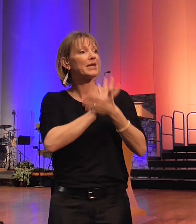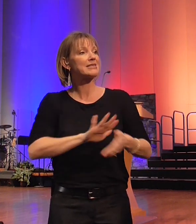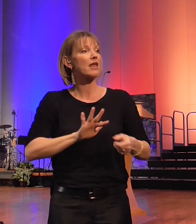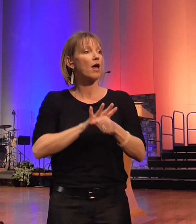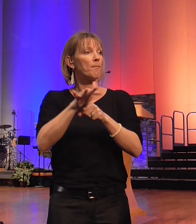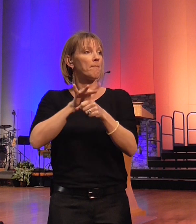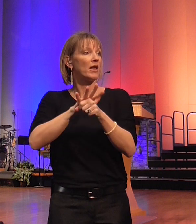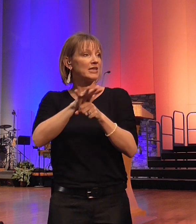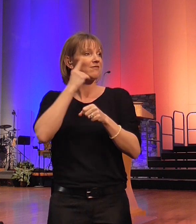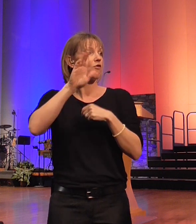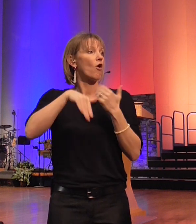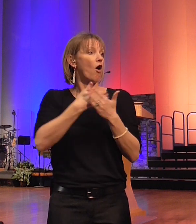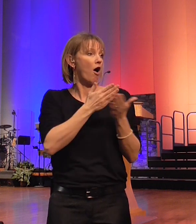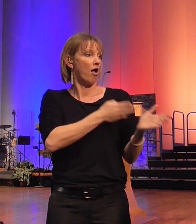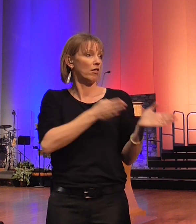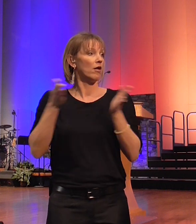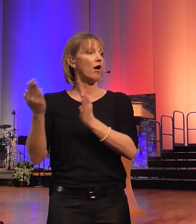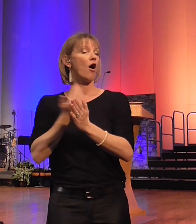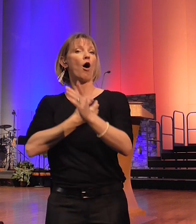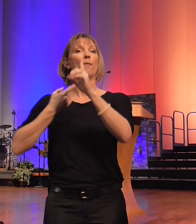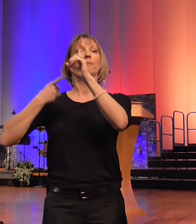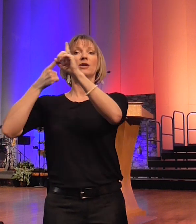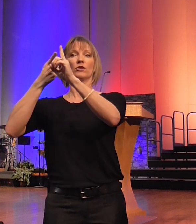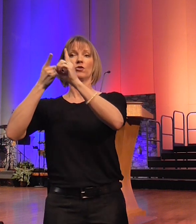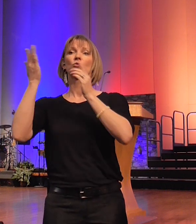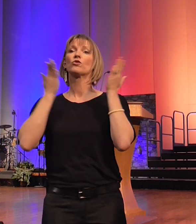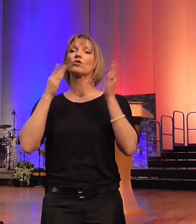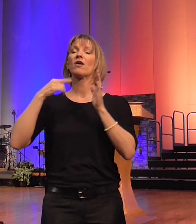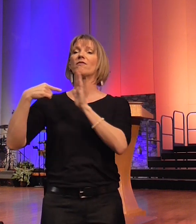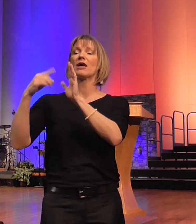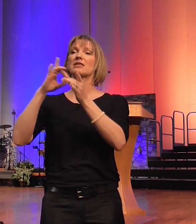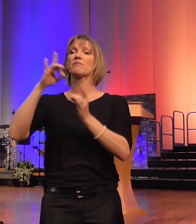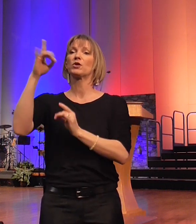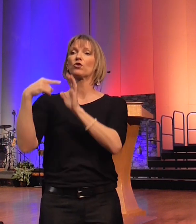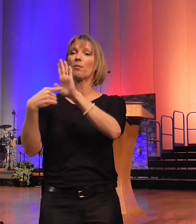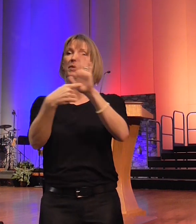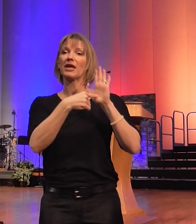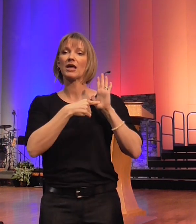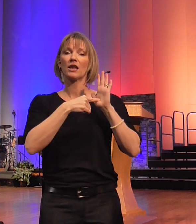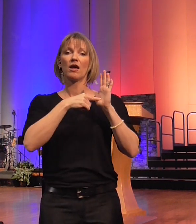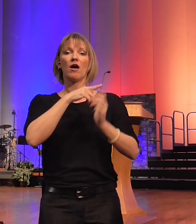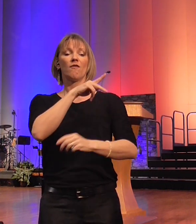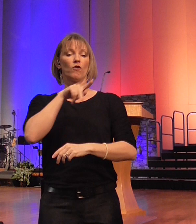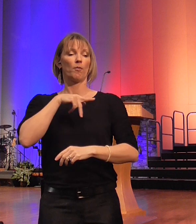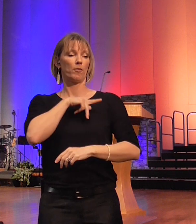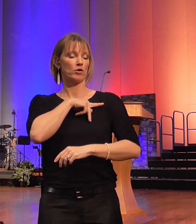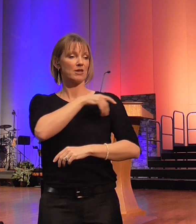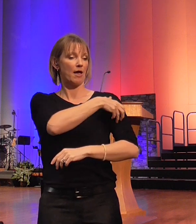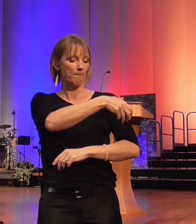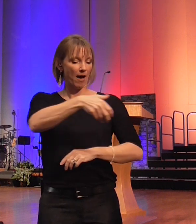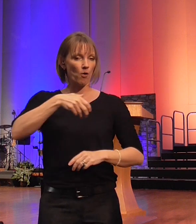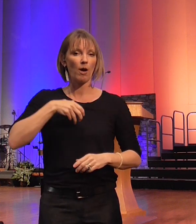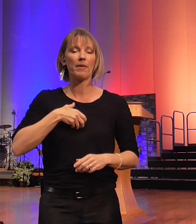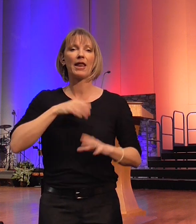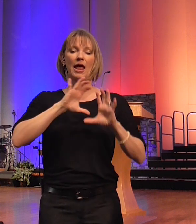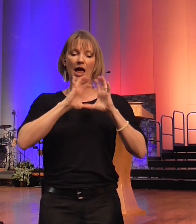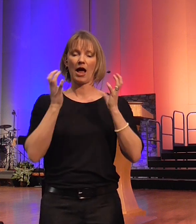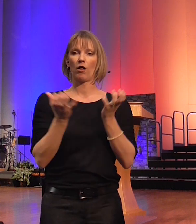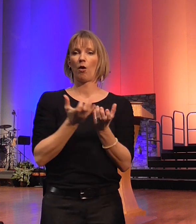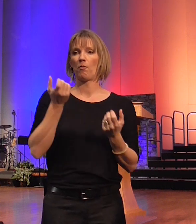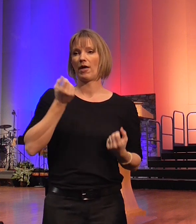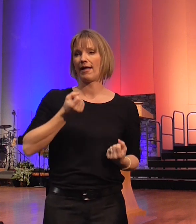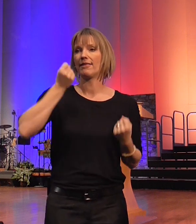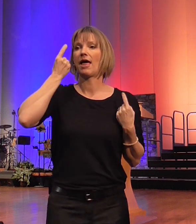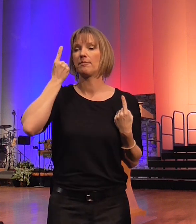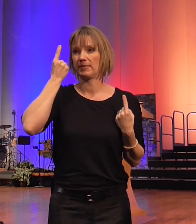love, peace, and abundance for all. And our mission: to serve as a spiritual beacon for personal empowerment